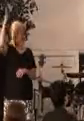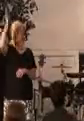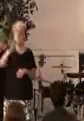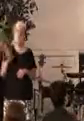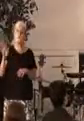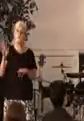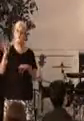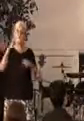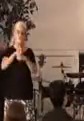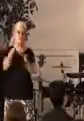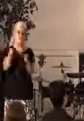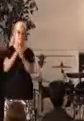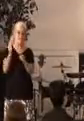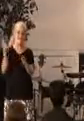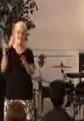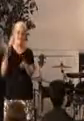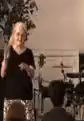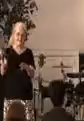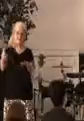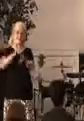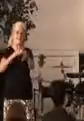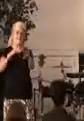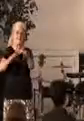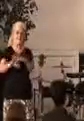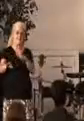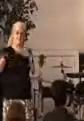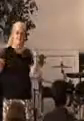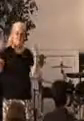You're not a God